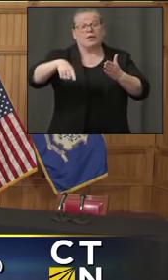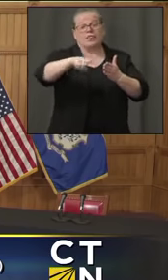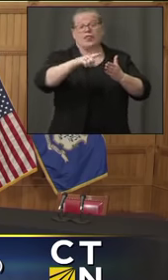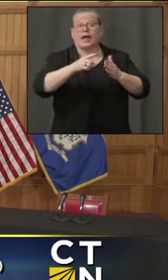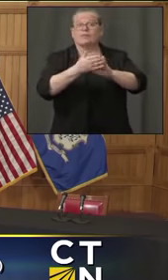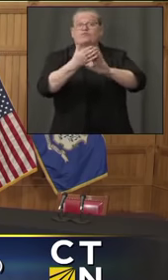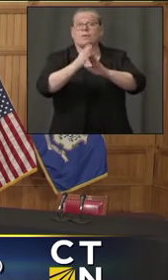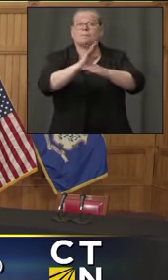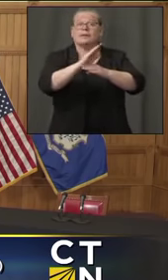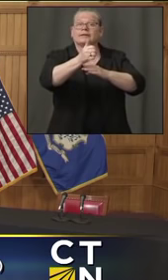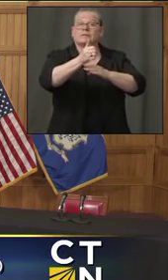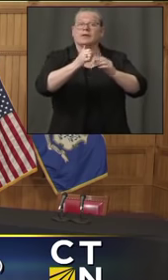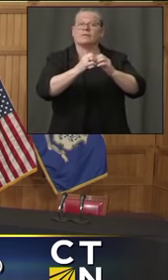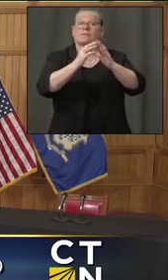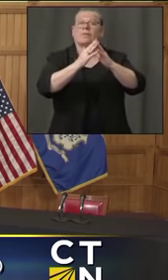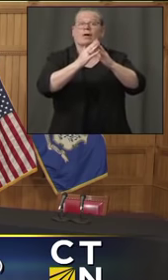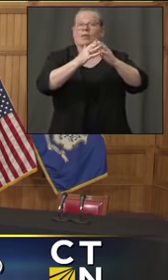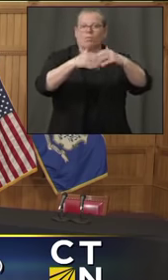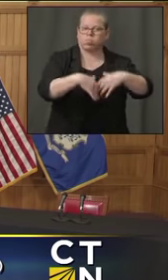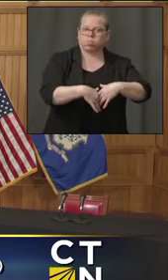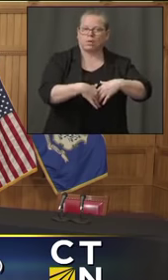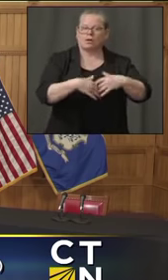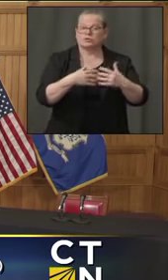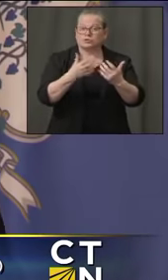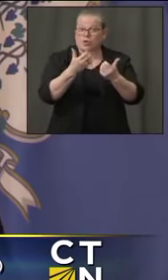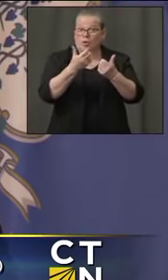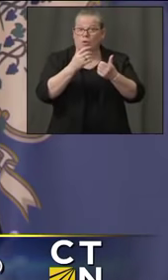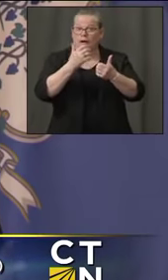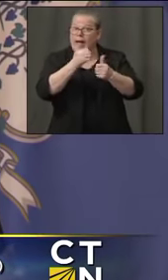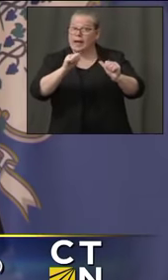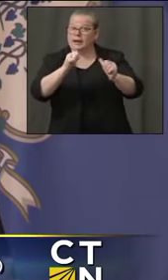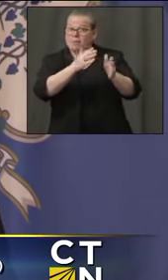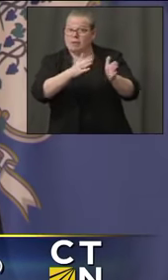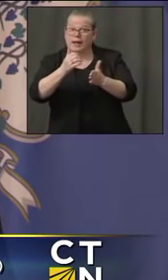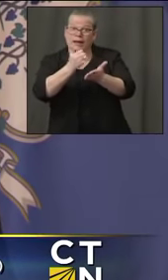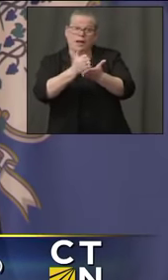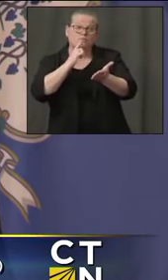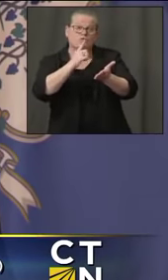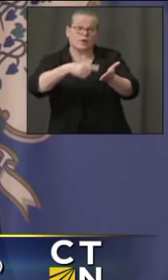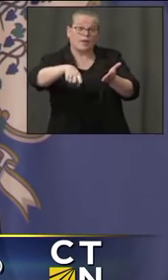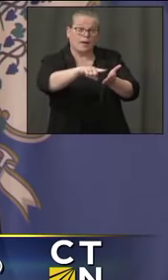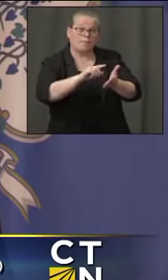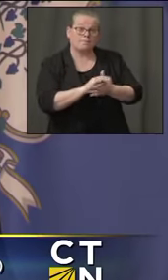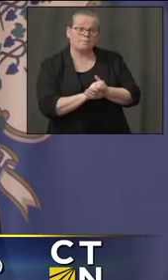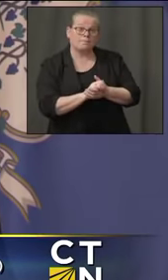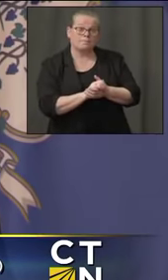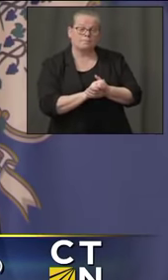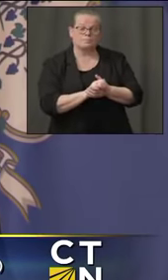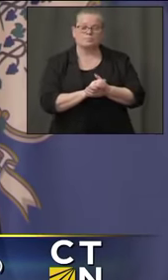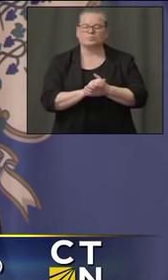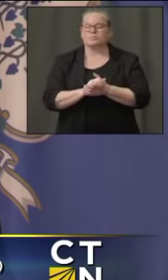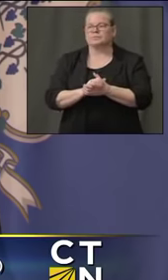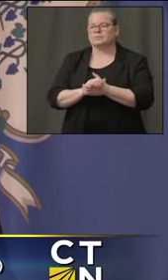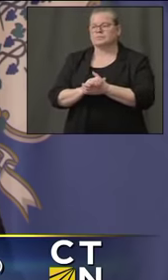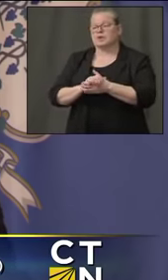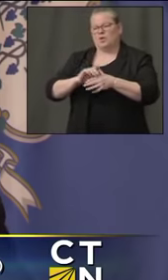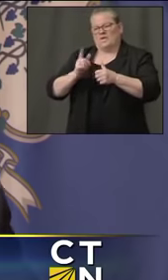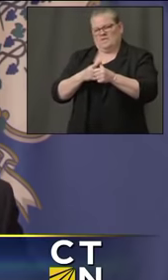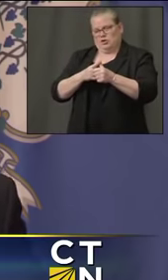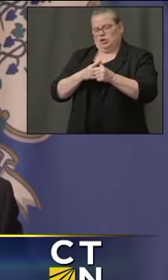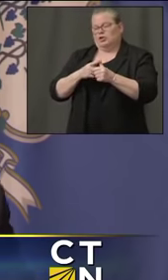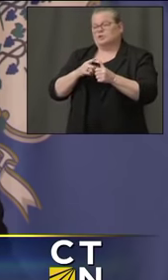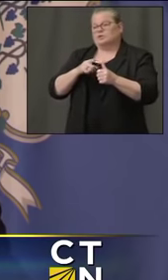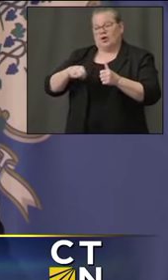disadvantaged businesses? Well, one, let's start reopening those companies and those